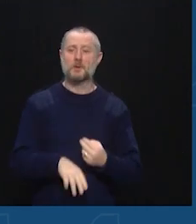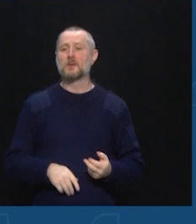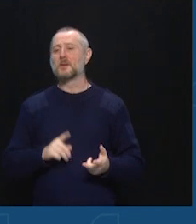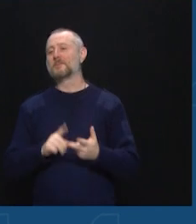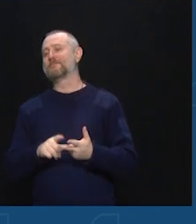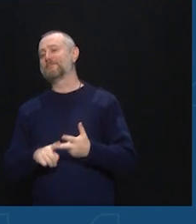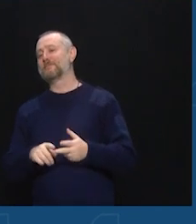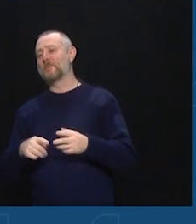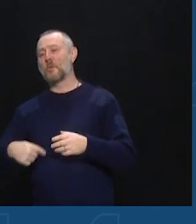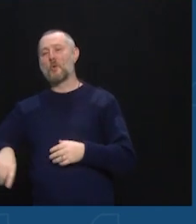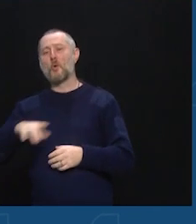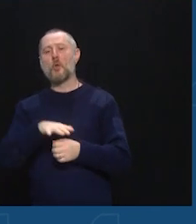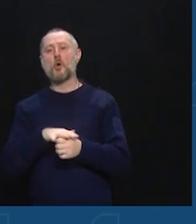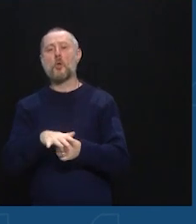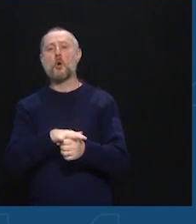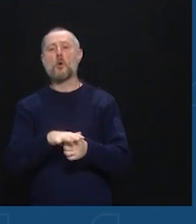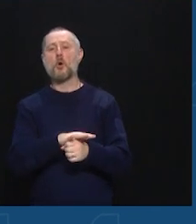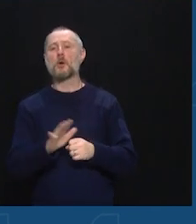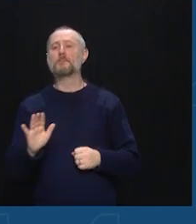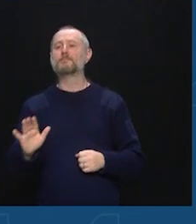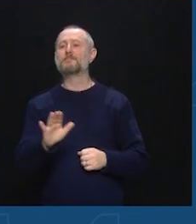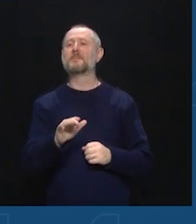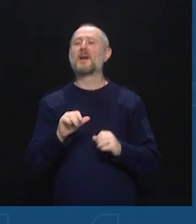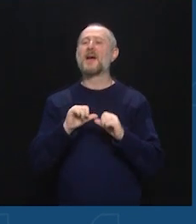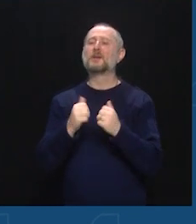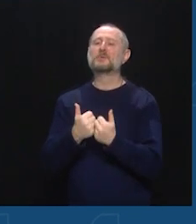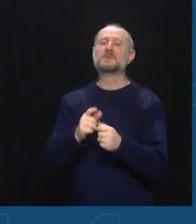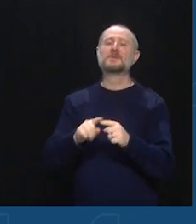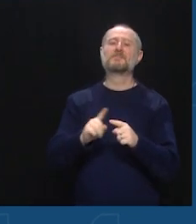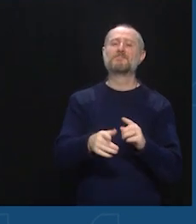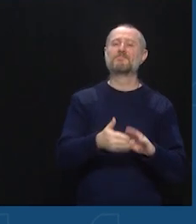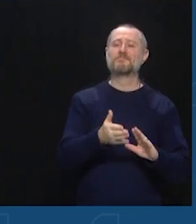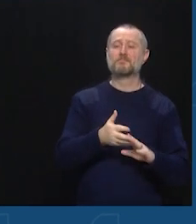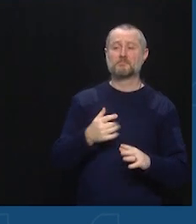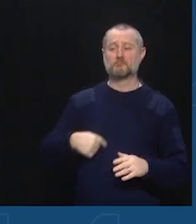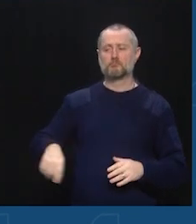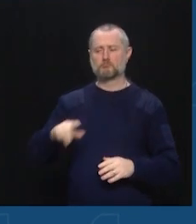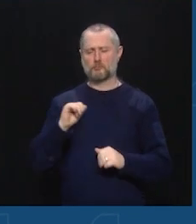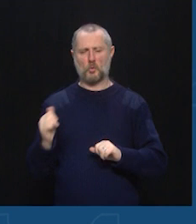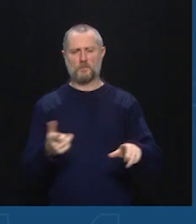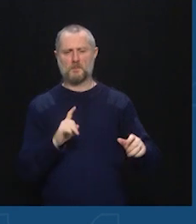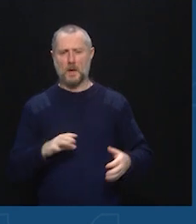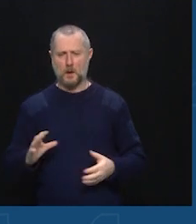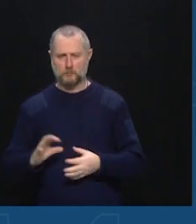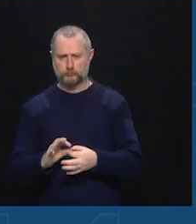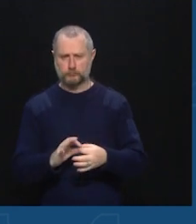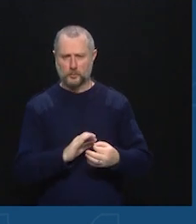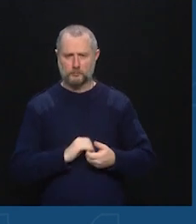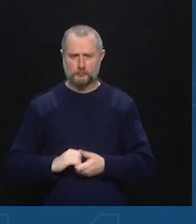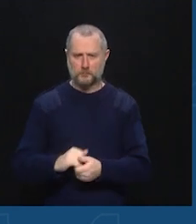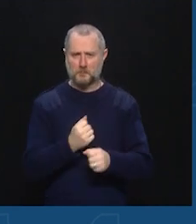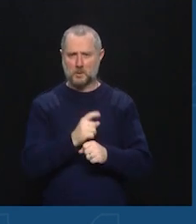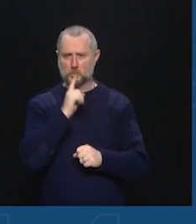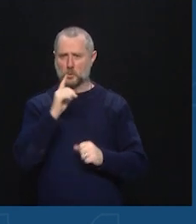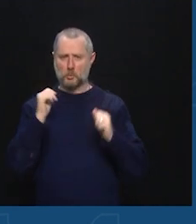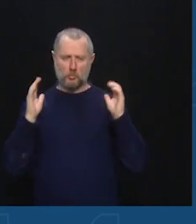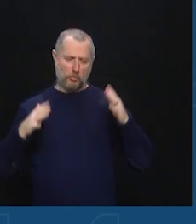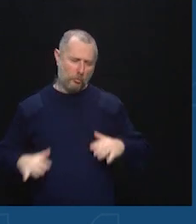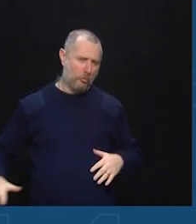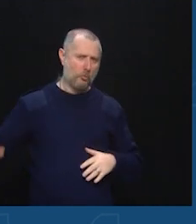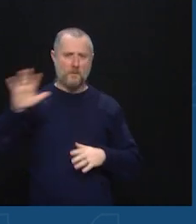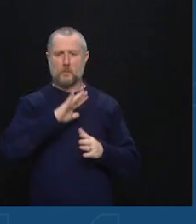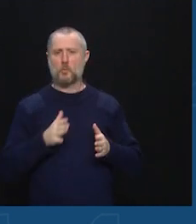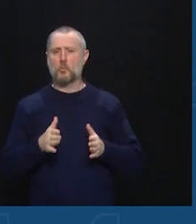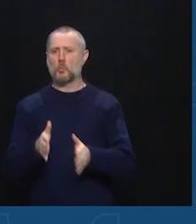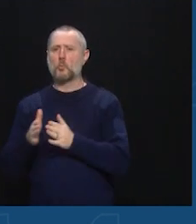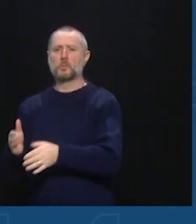of our local partners, to make sure that every bridge, every road stays safe, primarily to make sure that we can get emergency